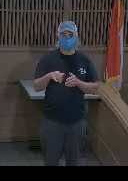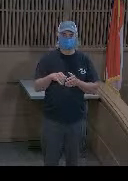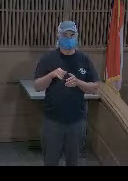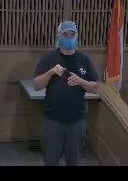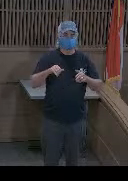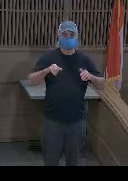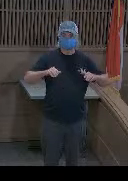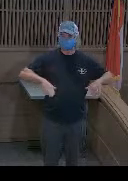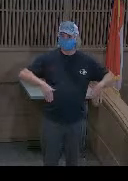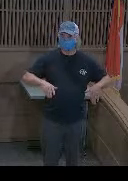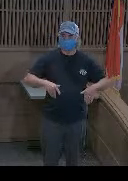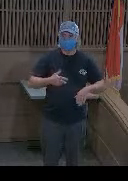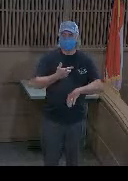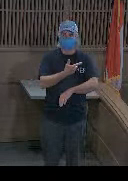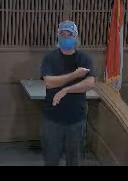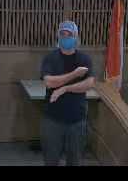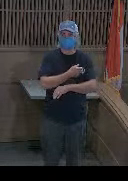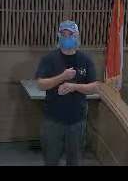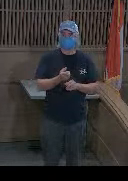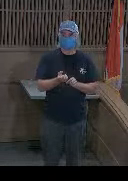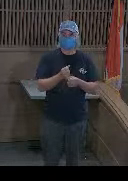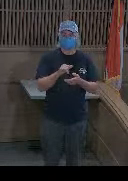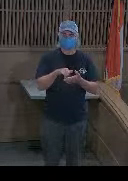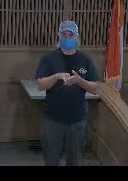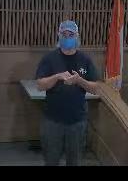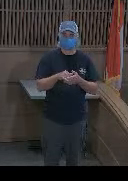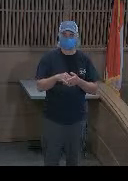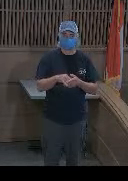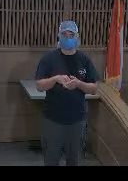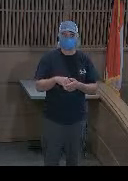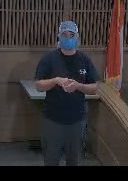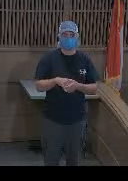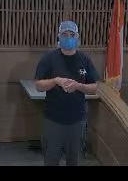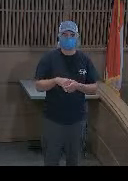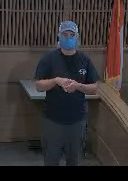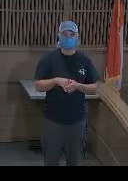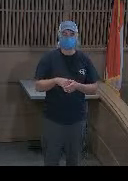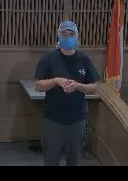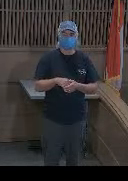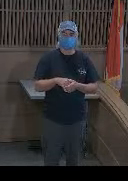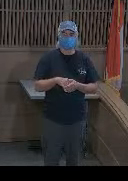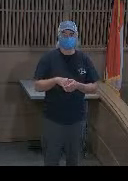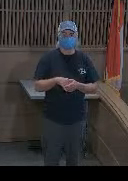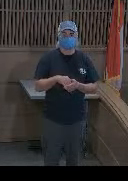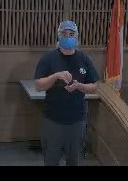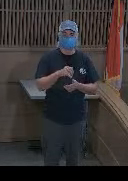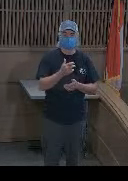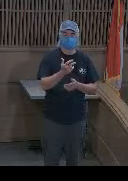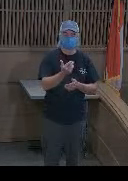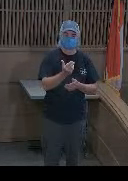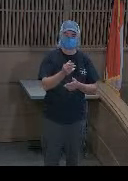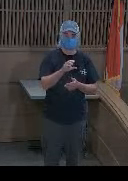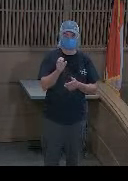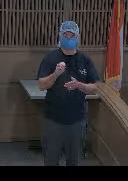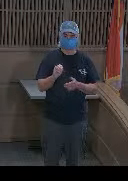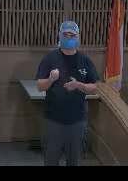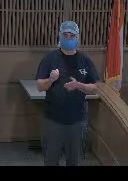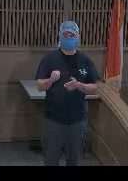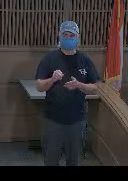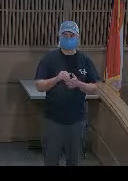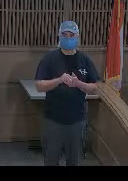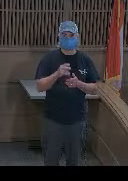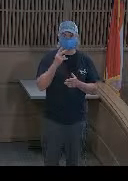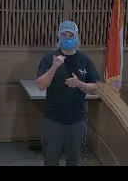community and make it 13% non-vaccinated and 87% that are vaccinated. You will see the